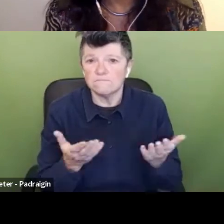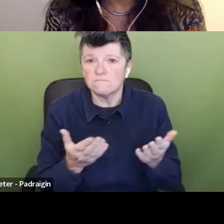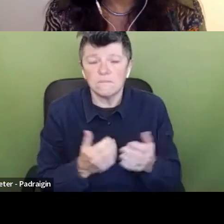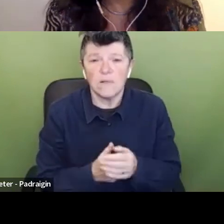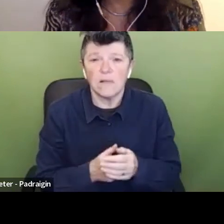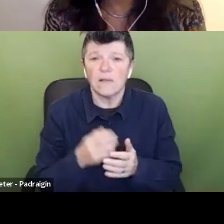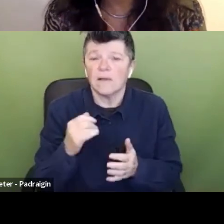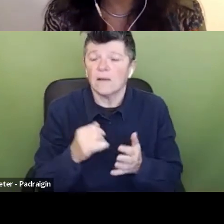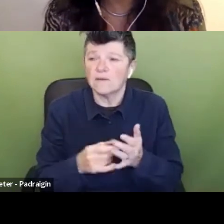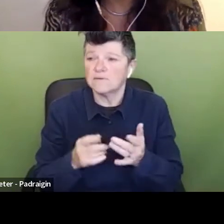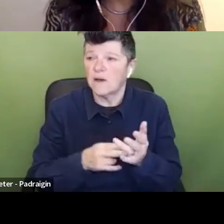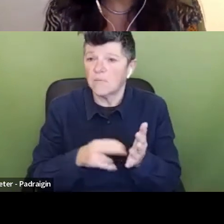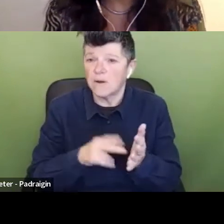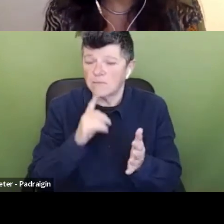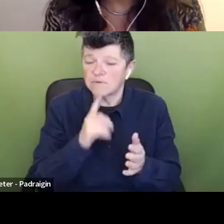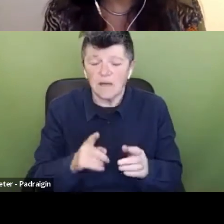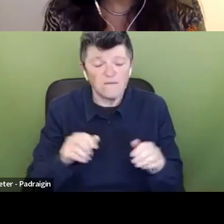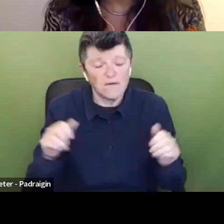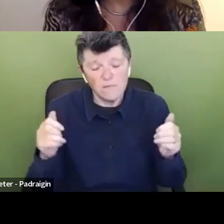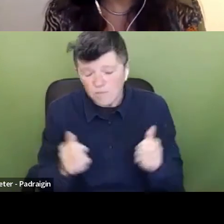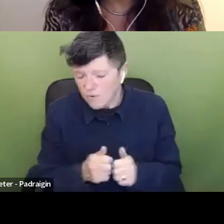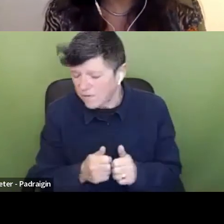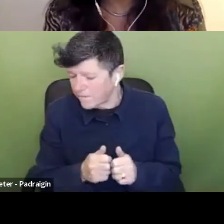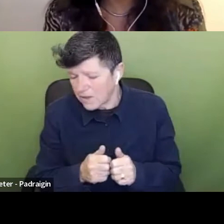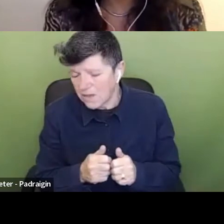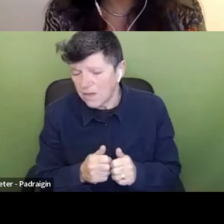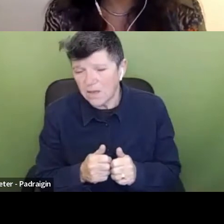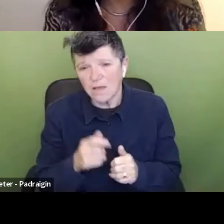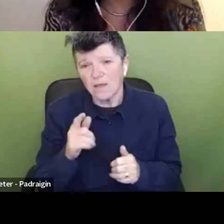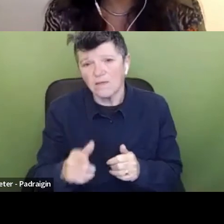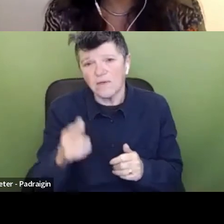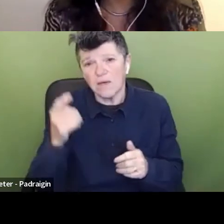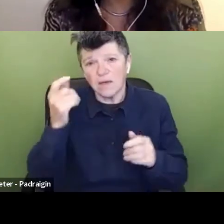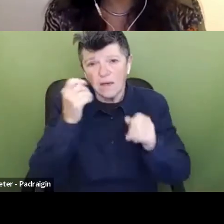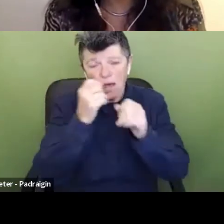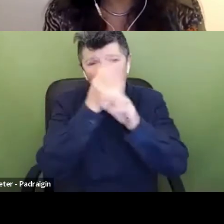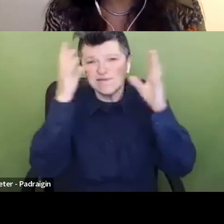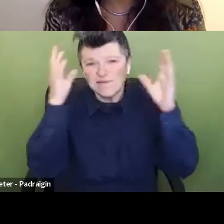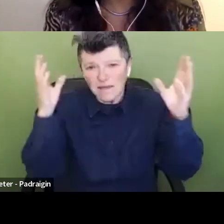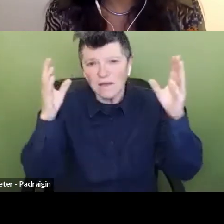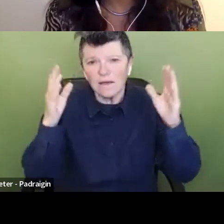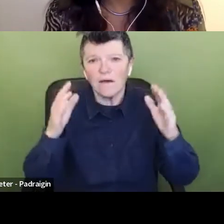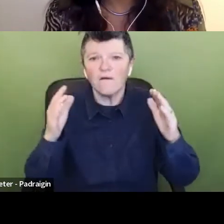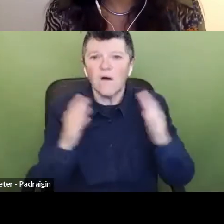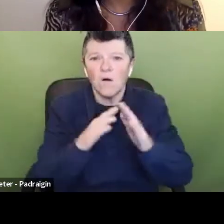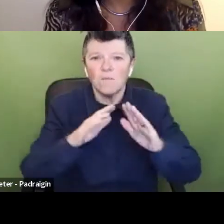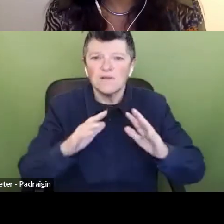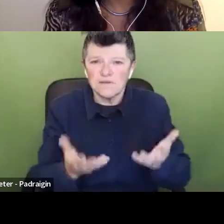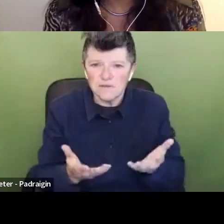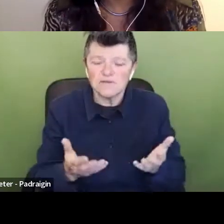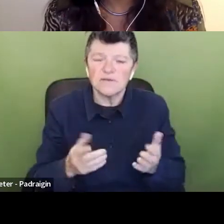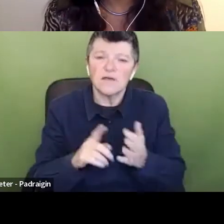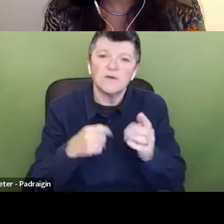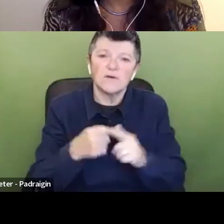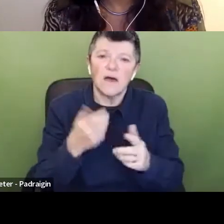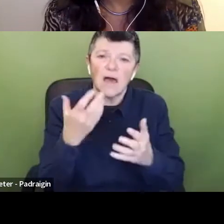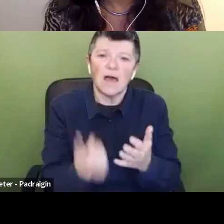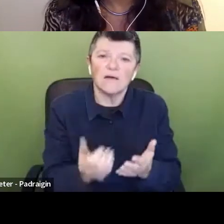very briefly, just to say that the idea of homelessness in the UK has got a very